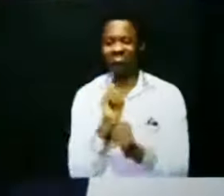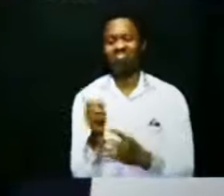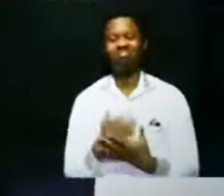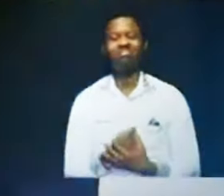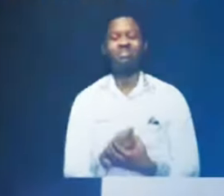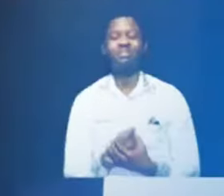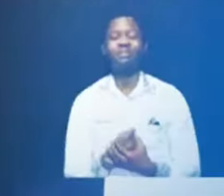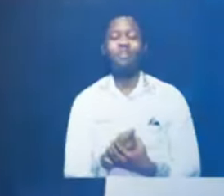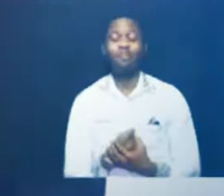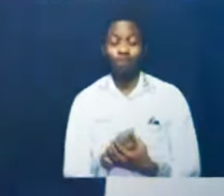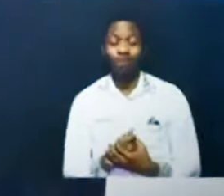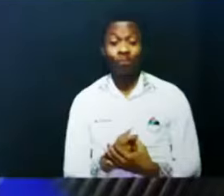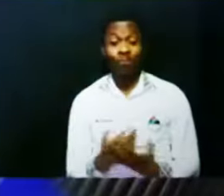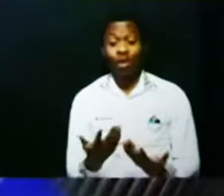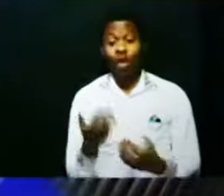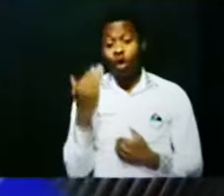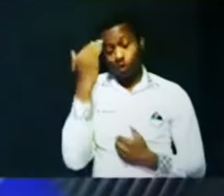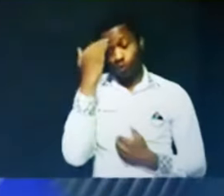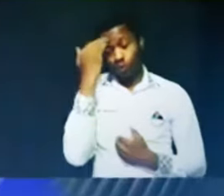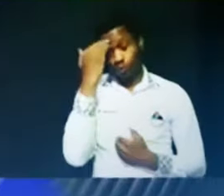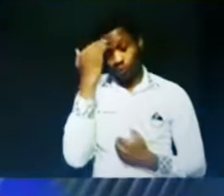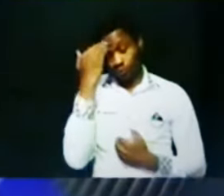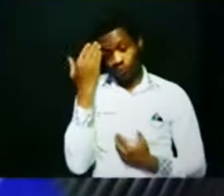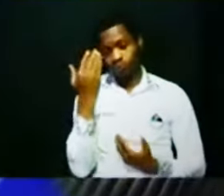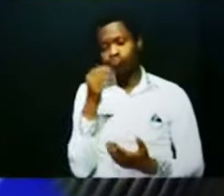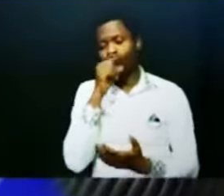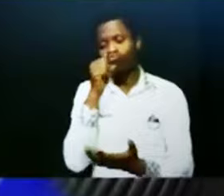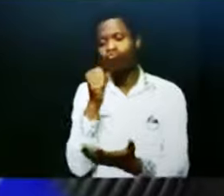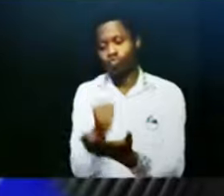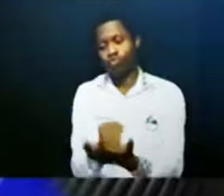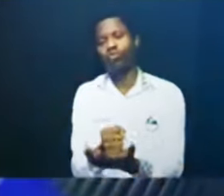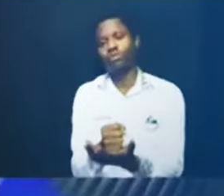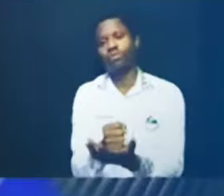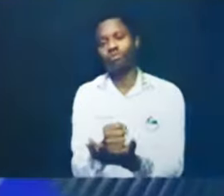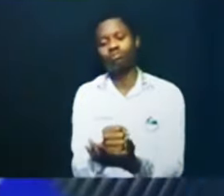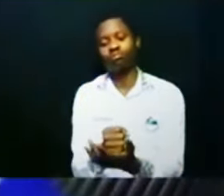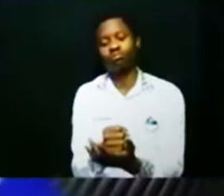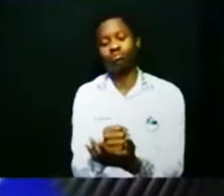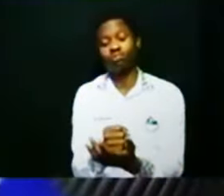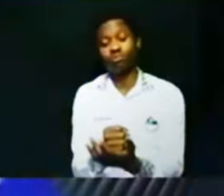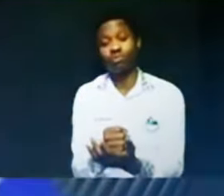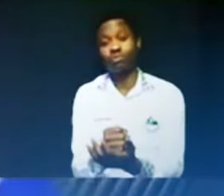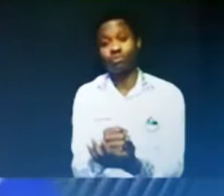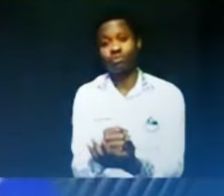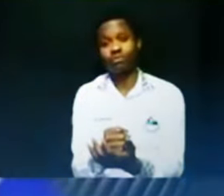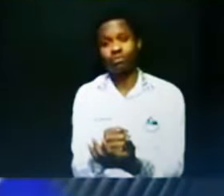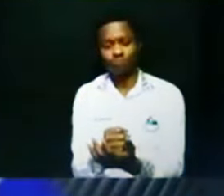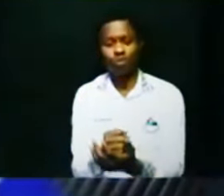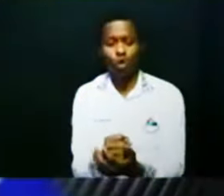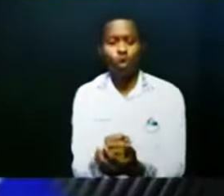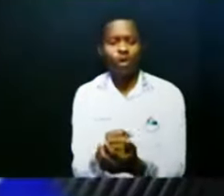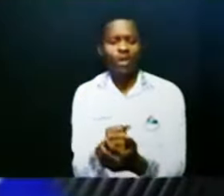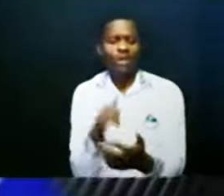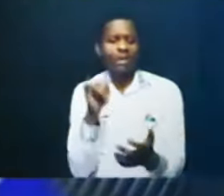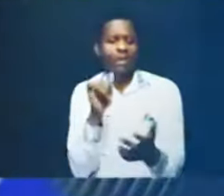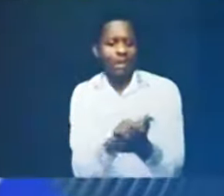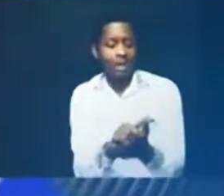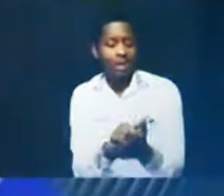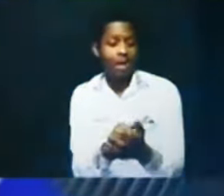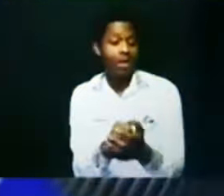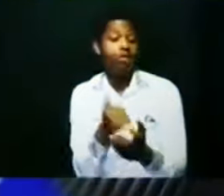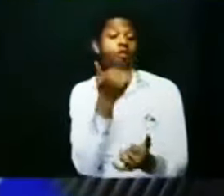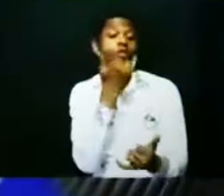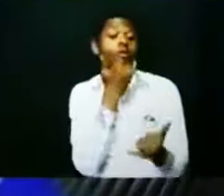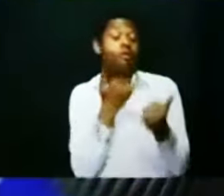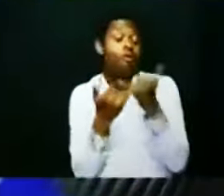But see, I know for sure that offenses could be real or